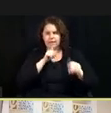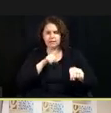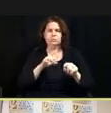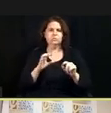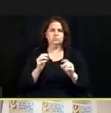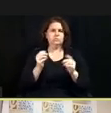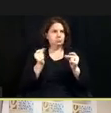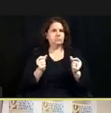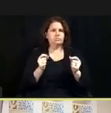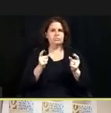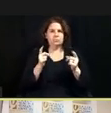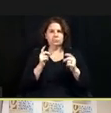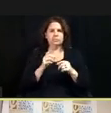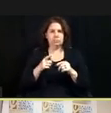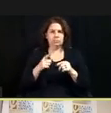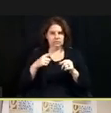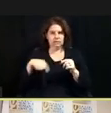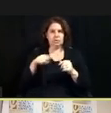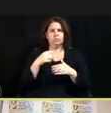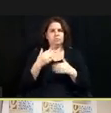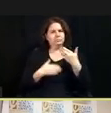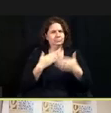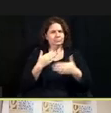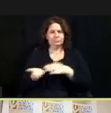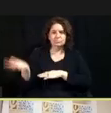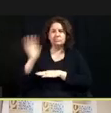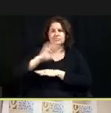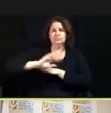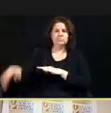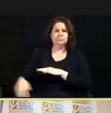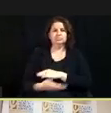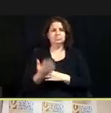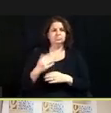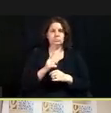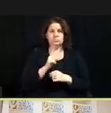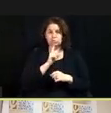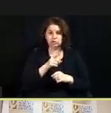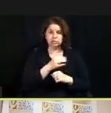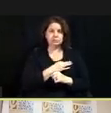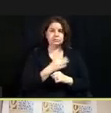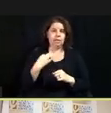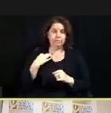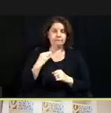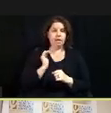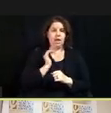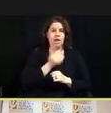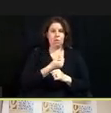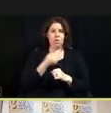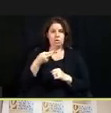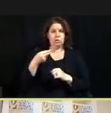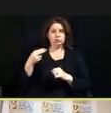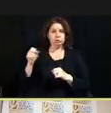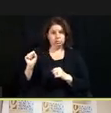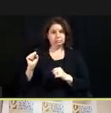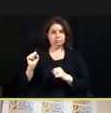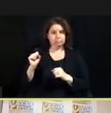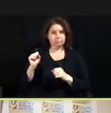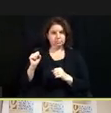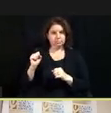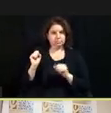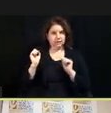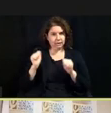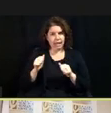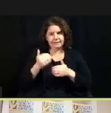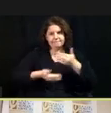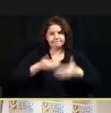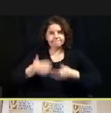COVID response to make sure that our staff in HHS can continue with the support that we